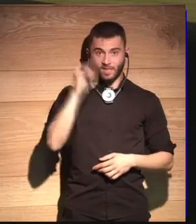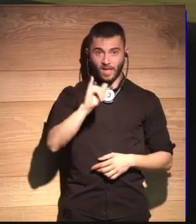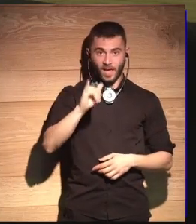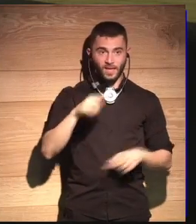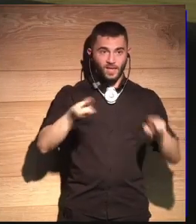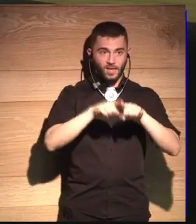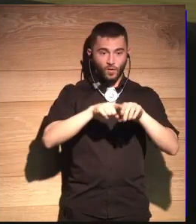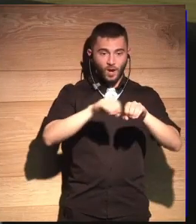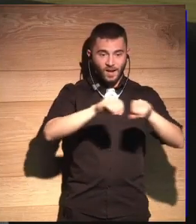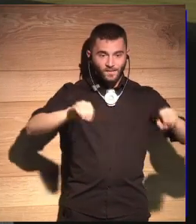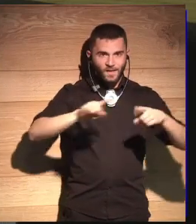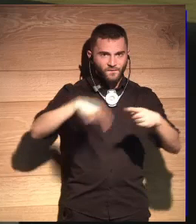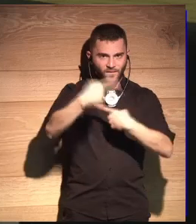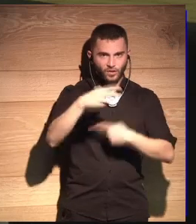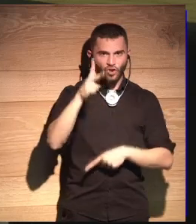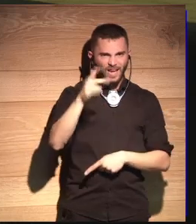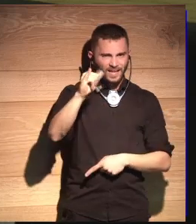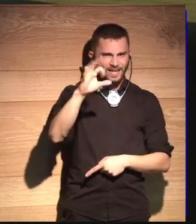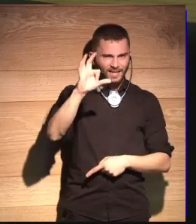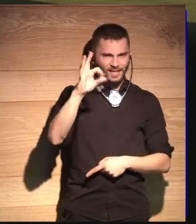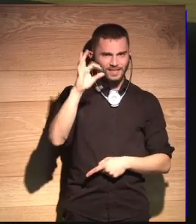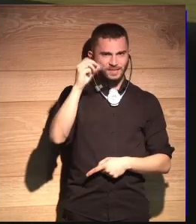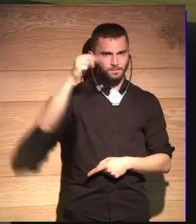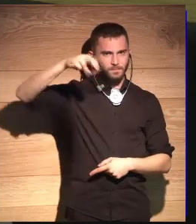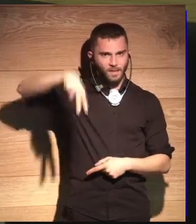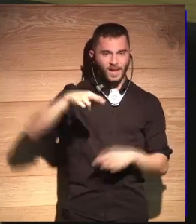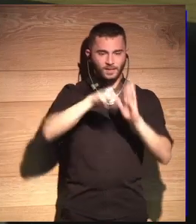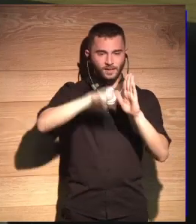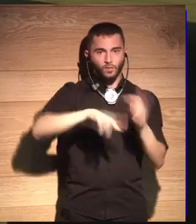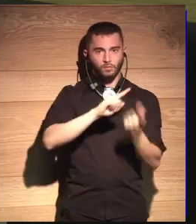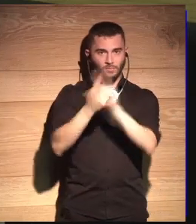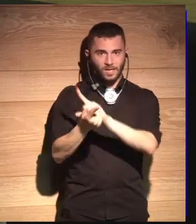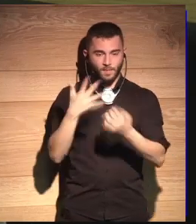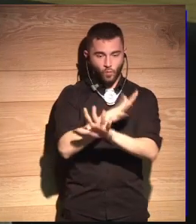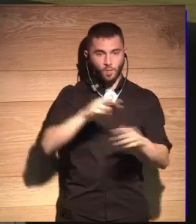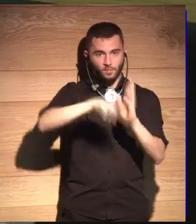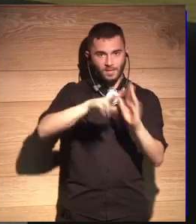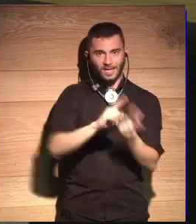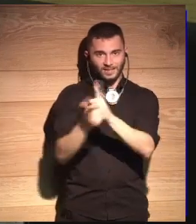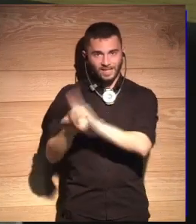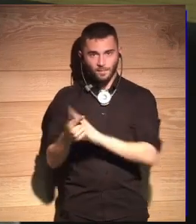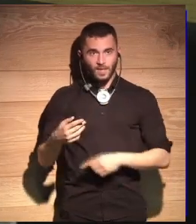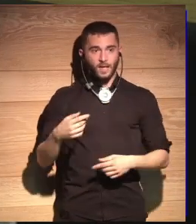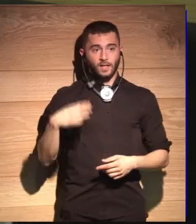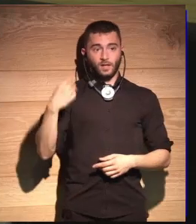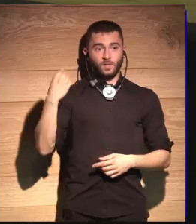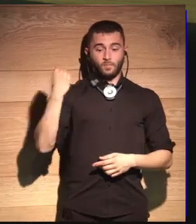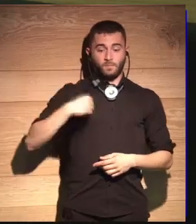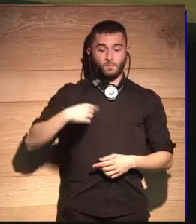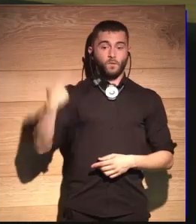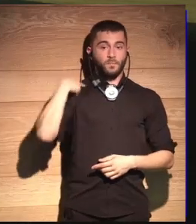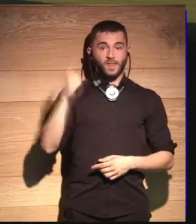same ones. And this is reminding me of the Hirschman tunnel effect. If the rules change